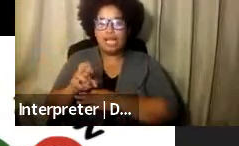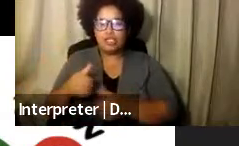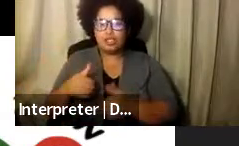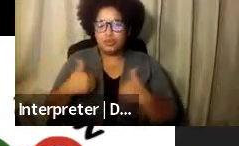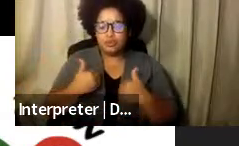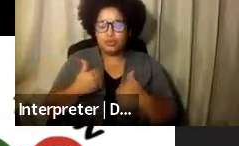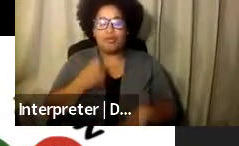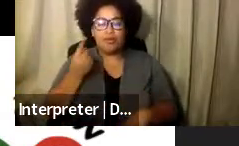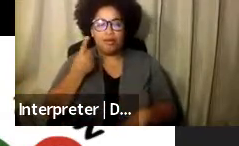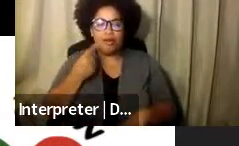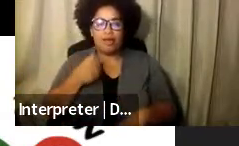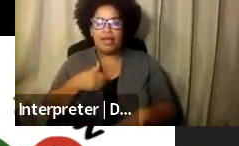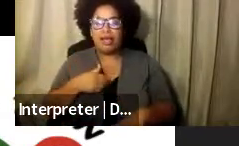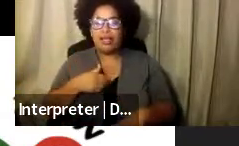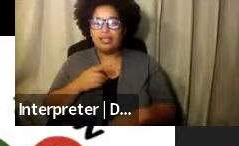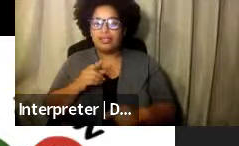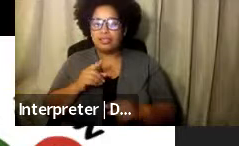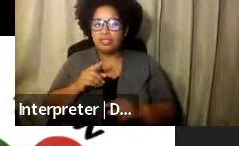and a student at Laney College.